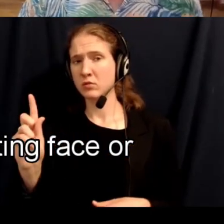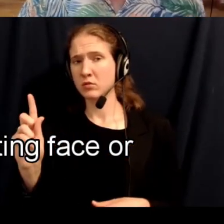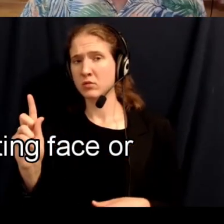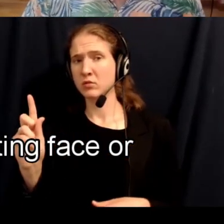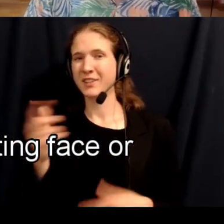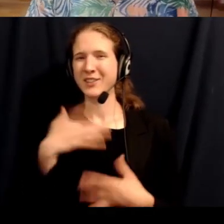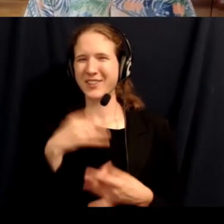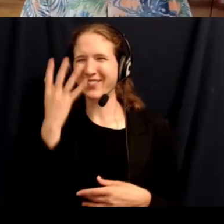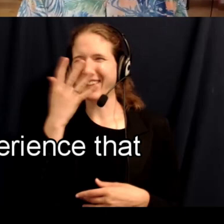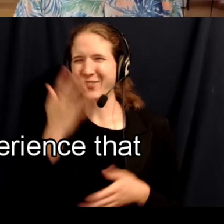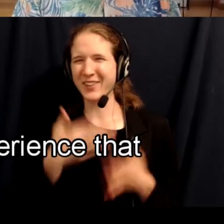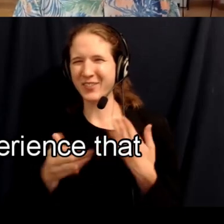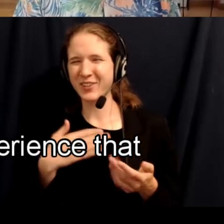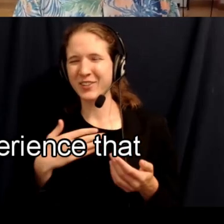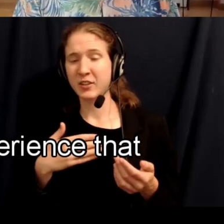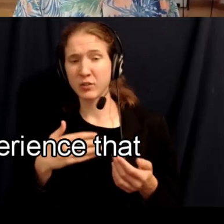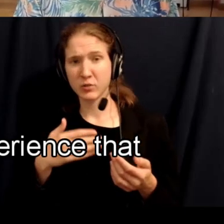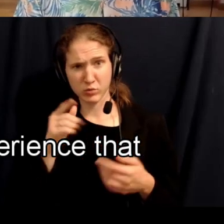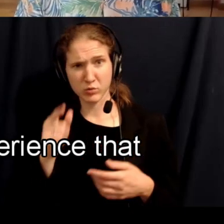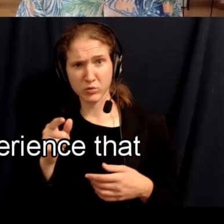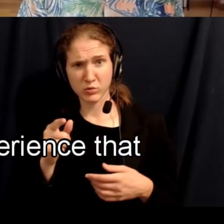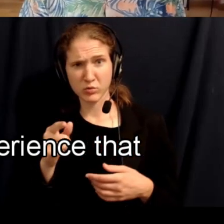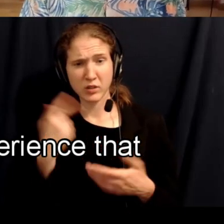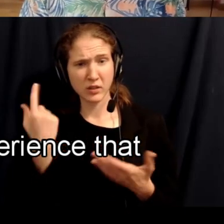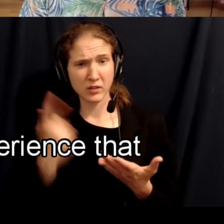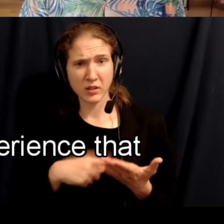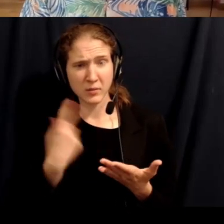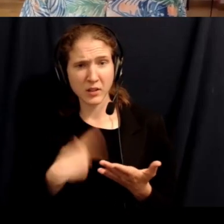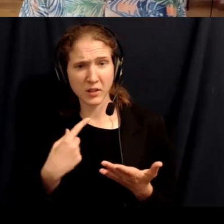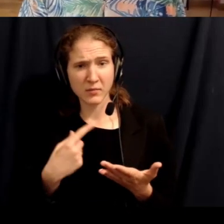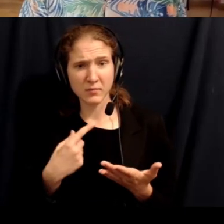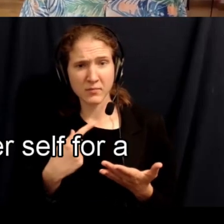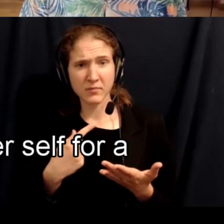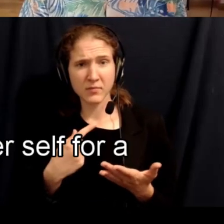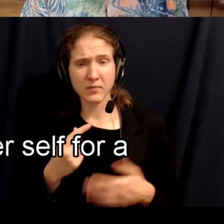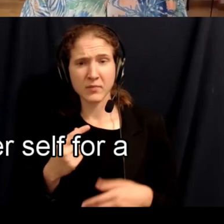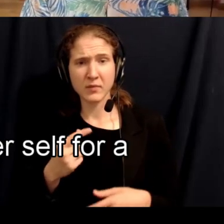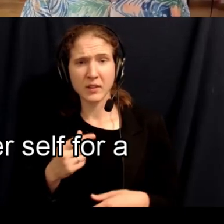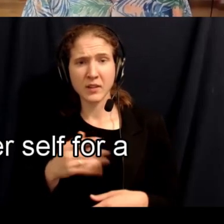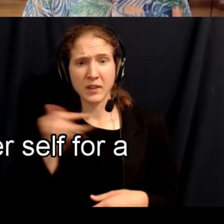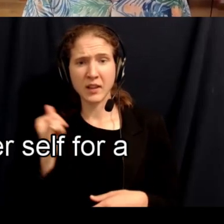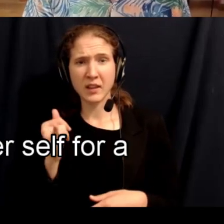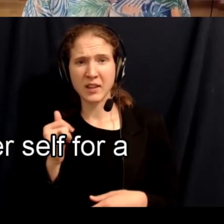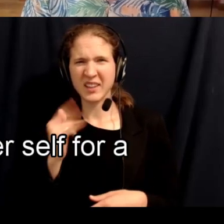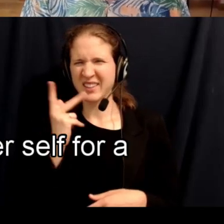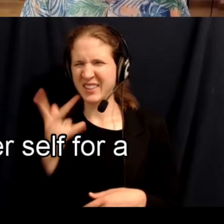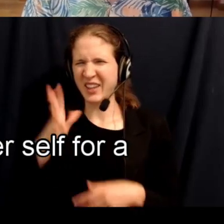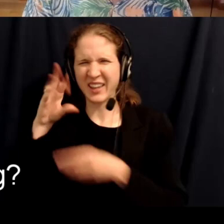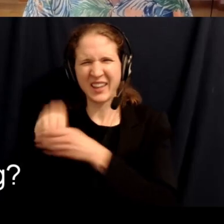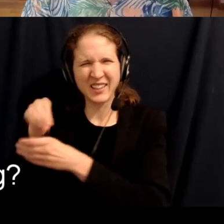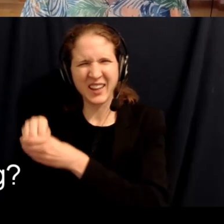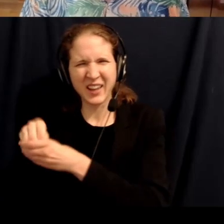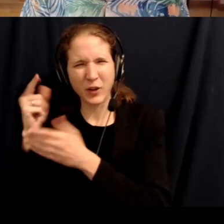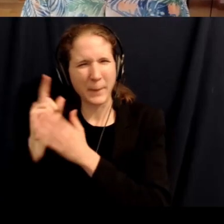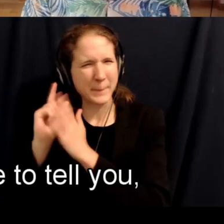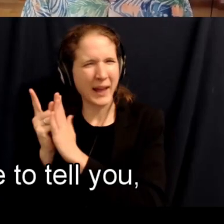interesting face or whatever, do you ever have the experience that you're like seeing like almost their true inner self for a split second,